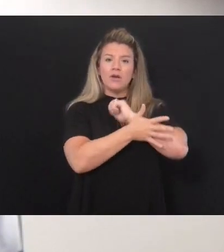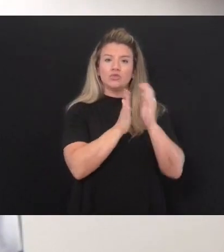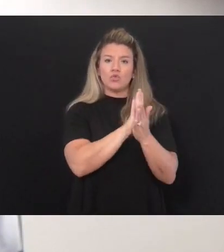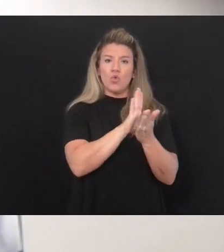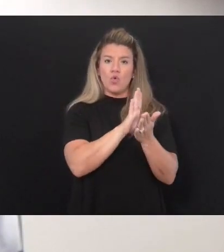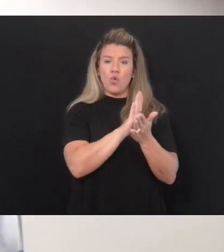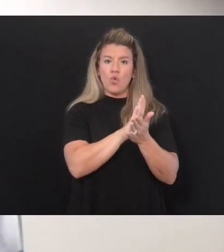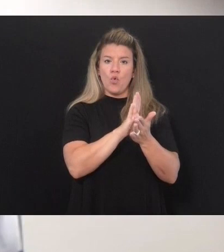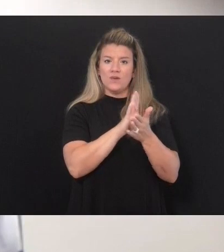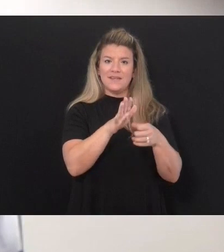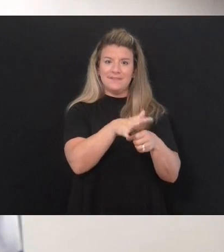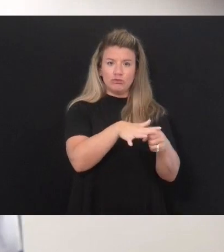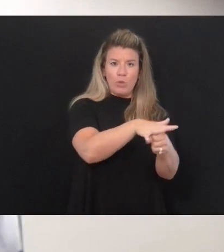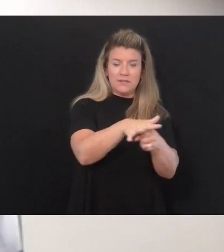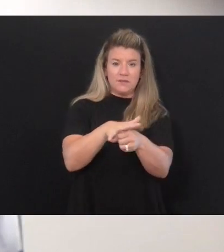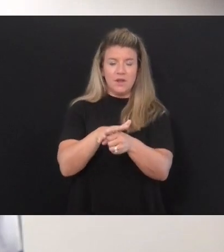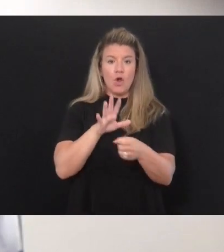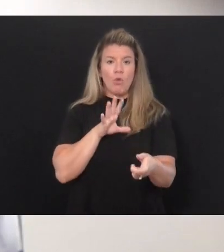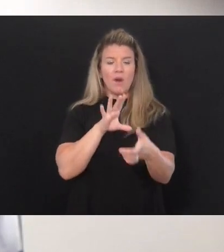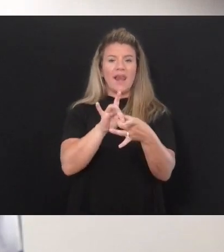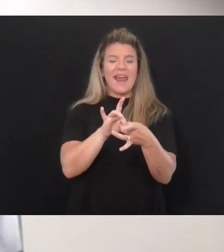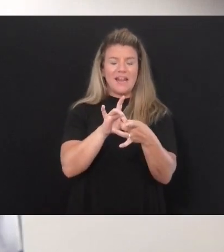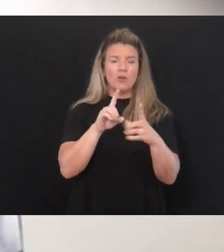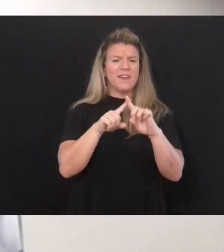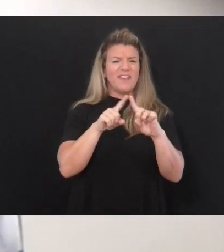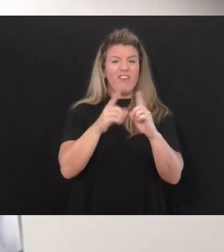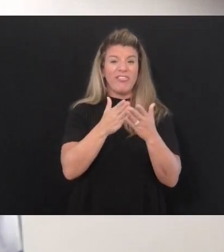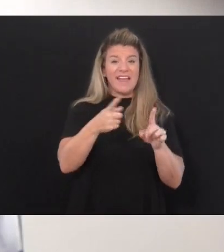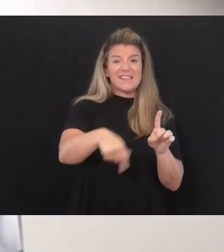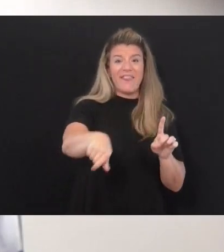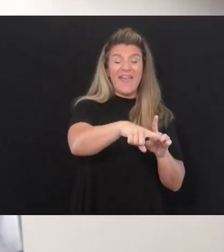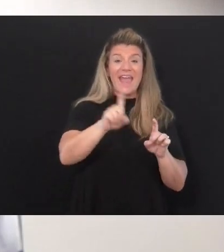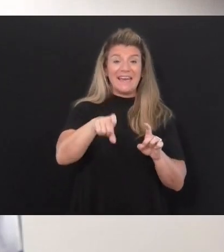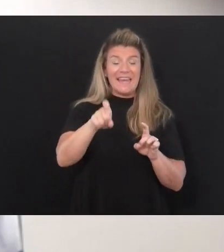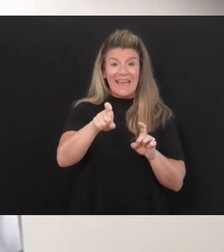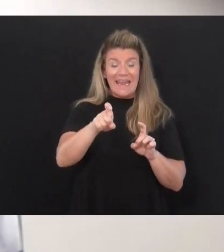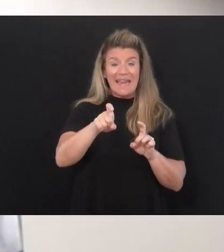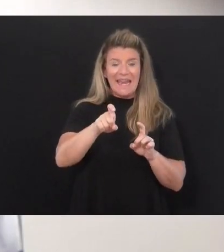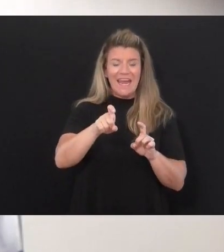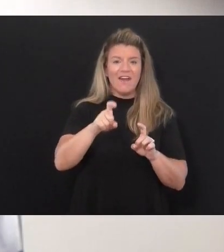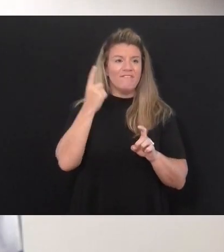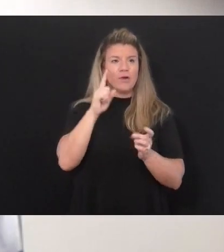physical distancing is better than either alone. And remember, when you put on your mask,